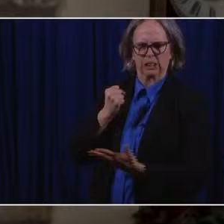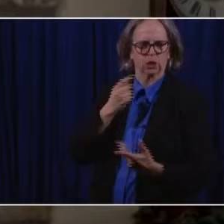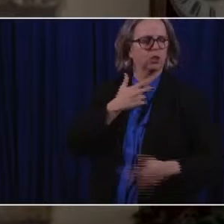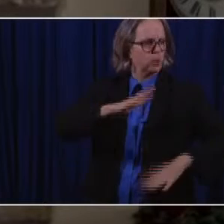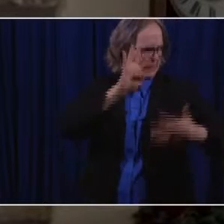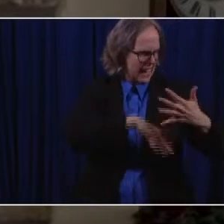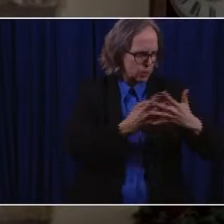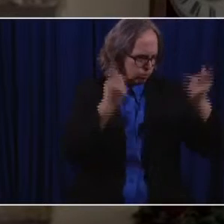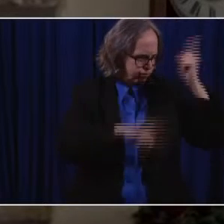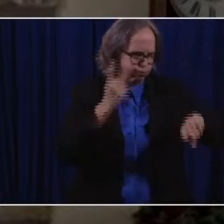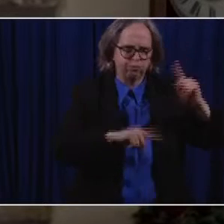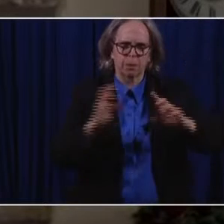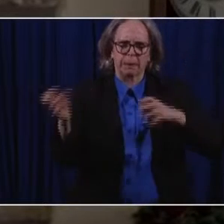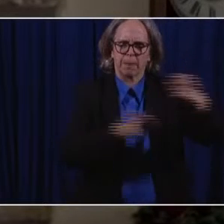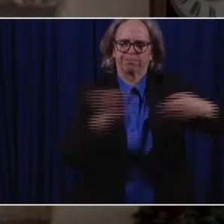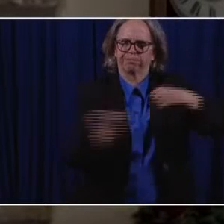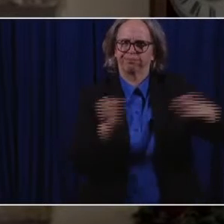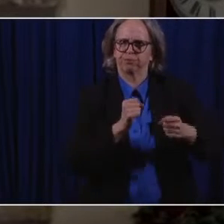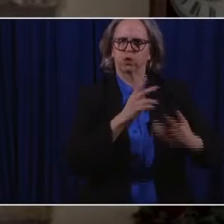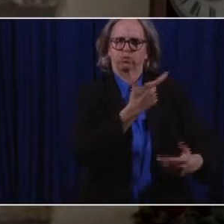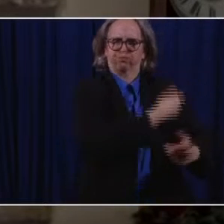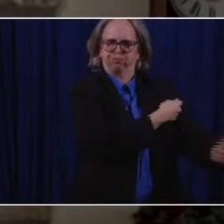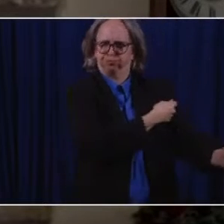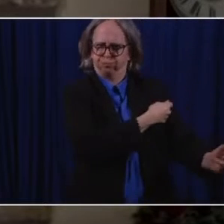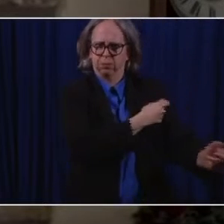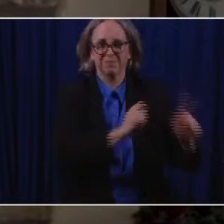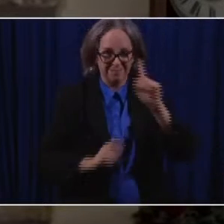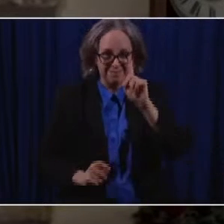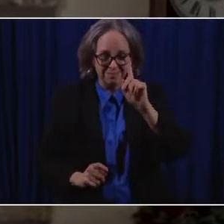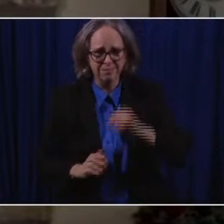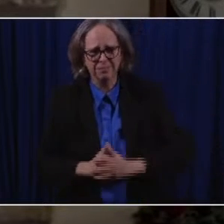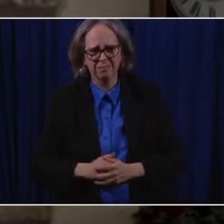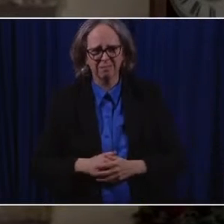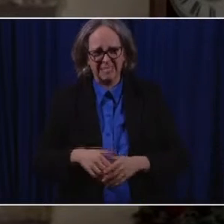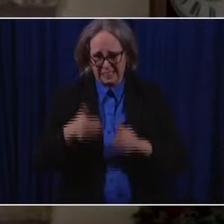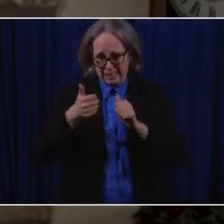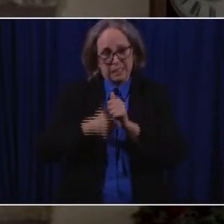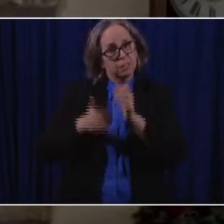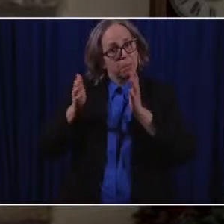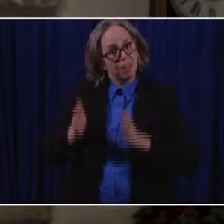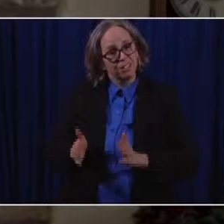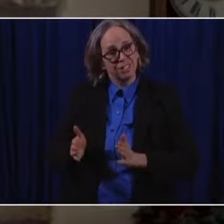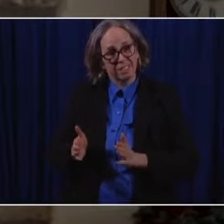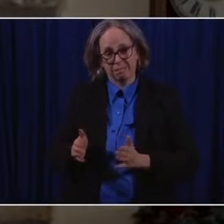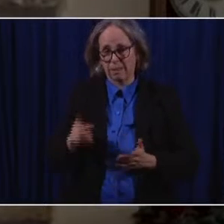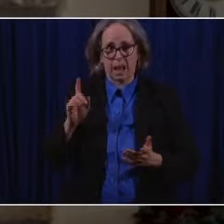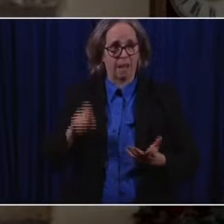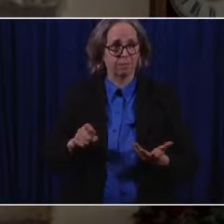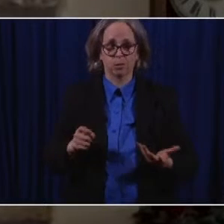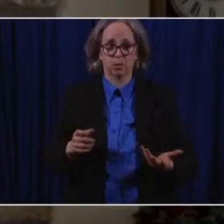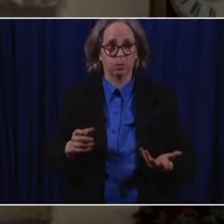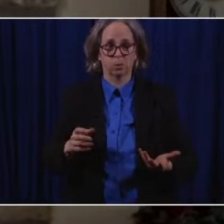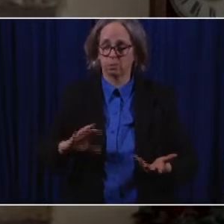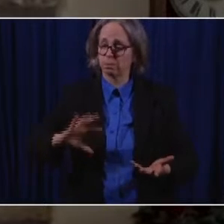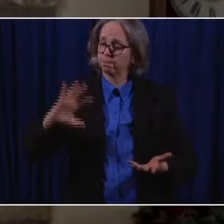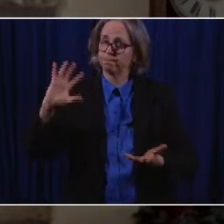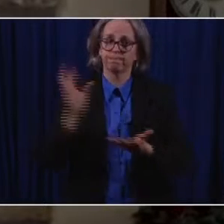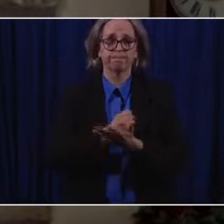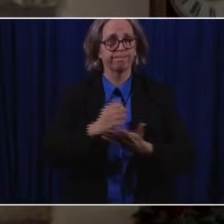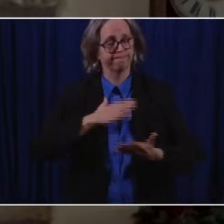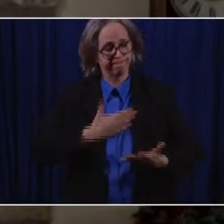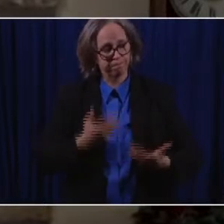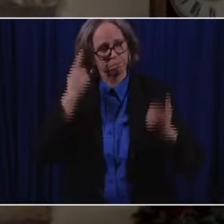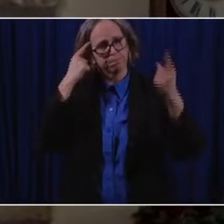every person makes a decision. They've got to consent. And if they don't consent, that's okay.